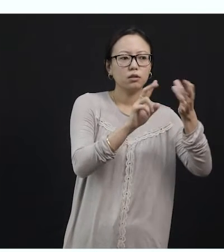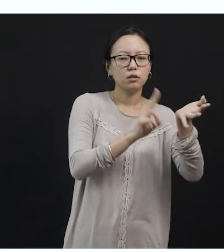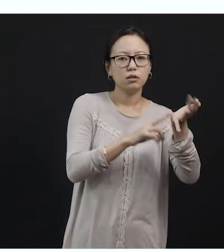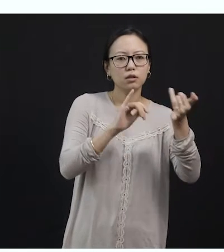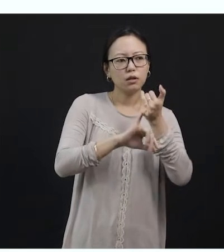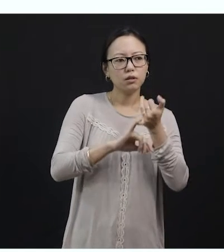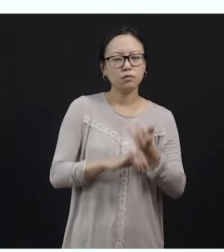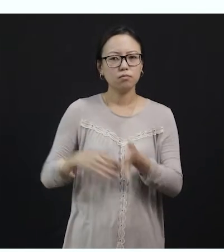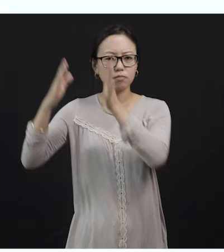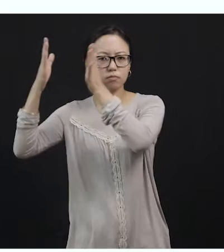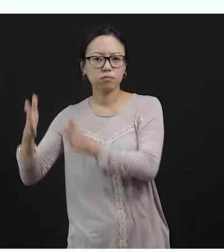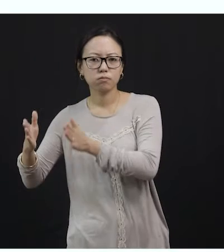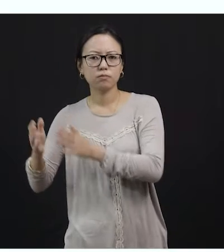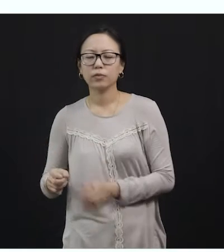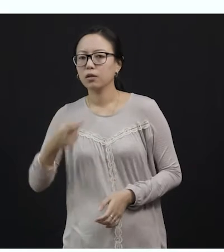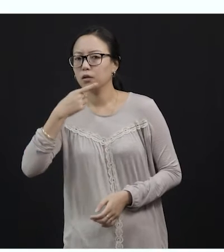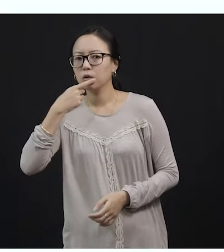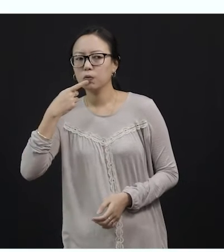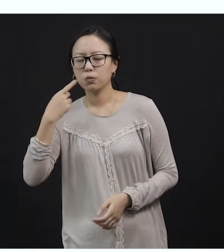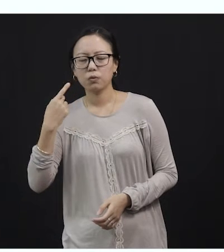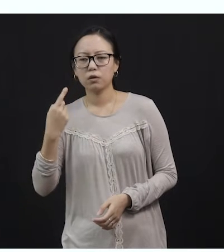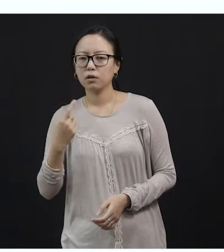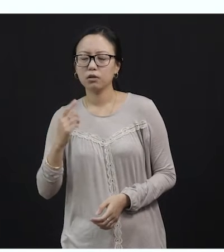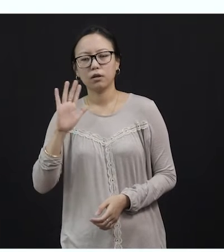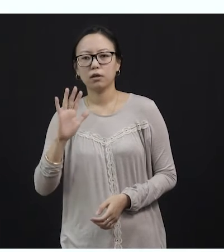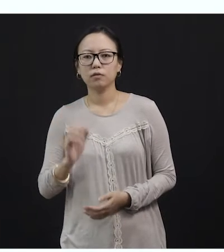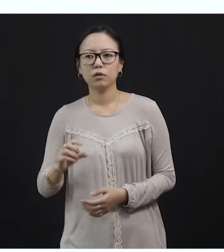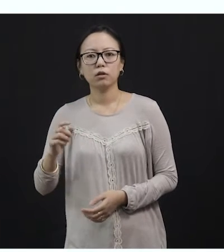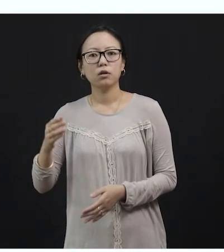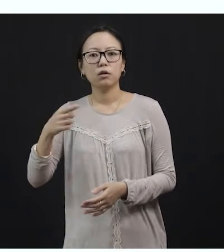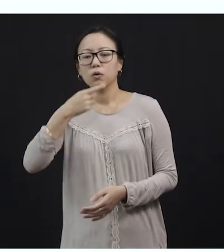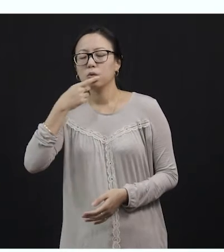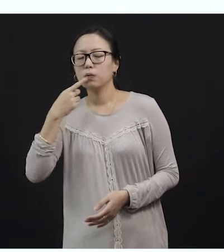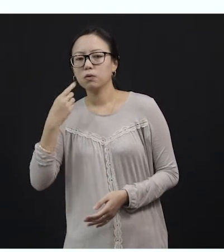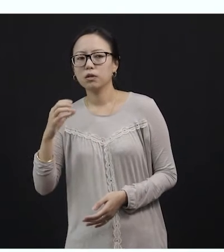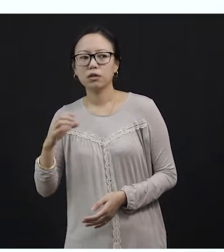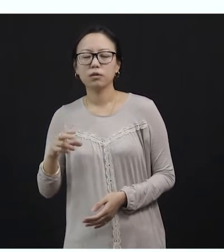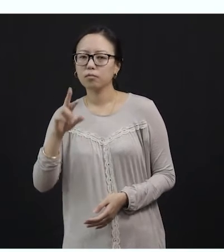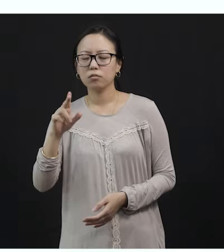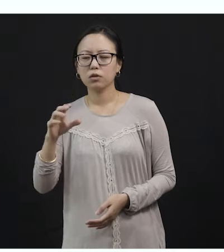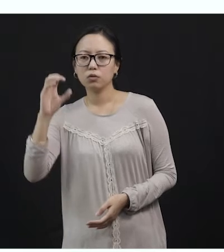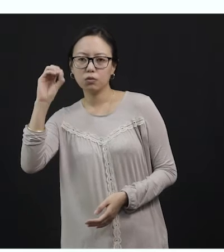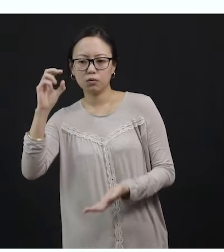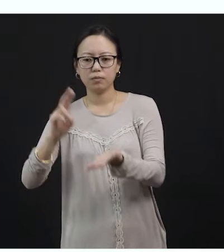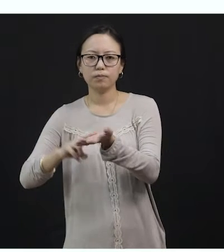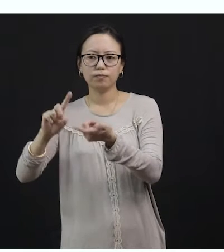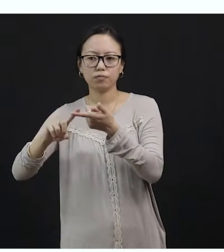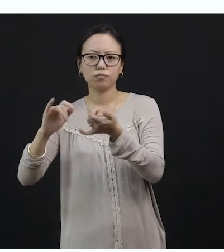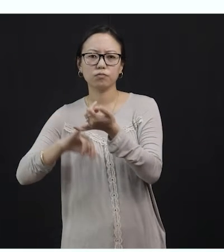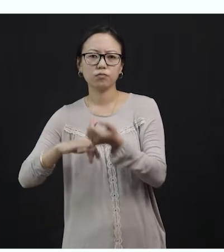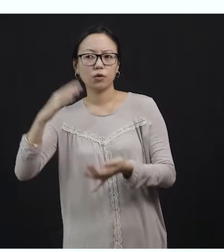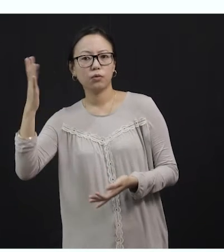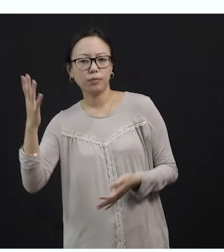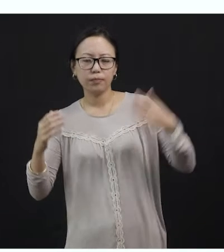strip. One red strip represents 1 1s. All right, children? So, by looking at this picture, we